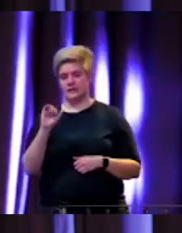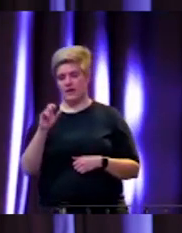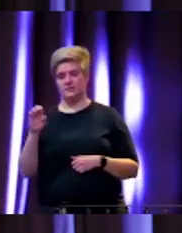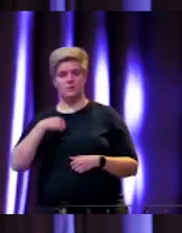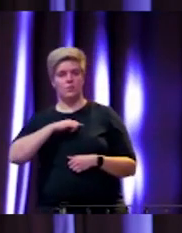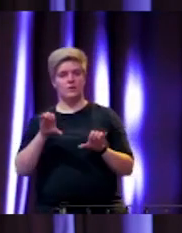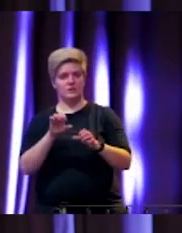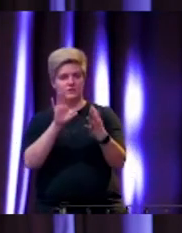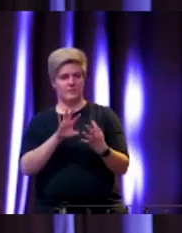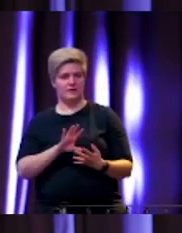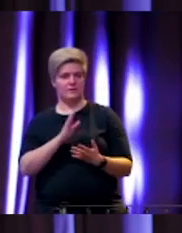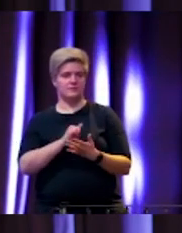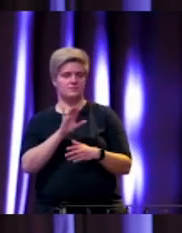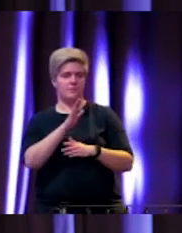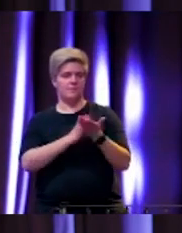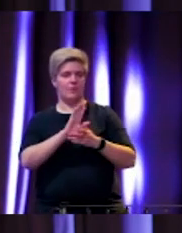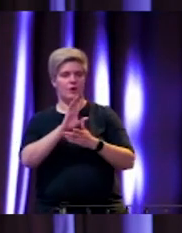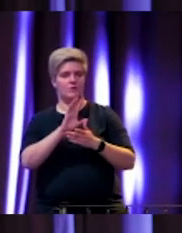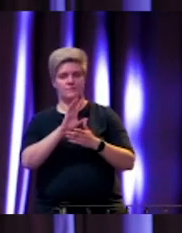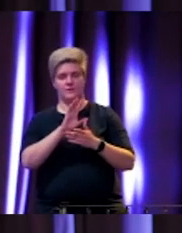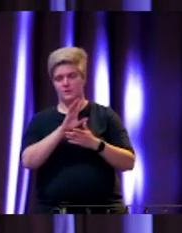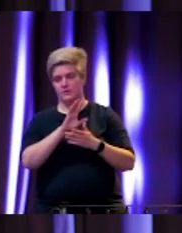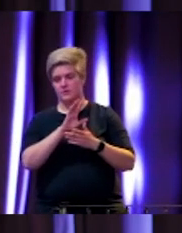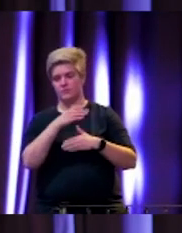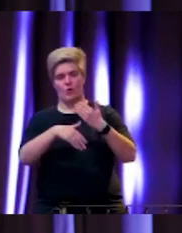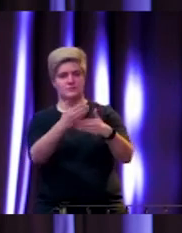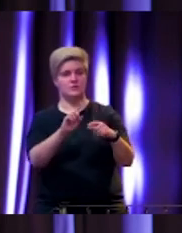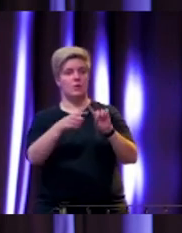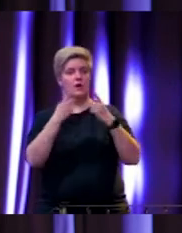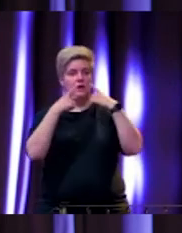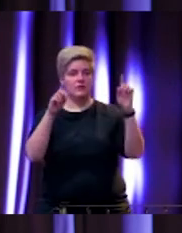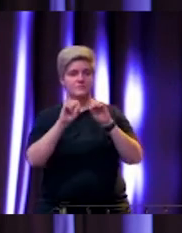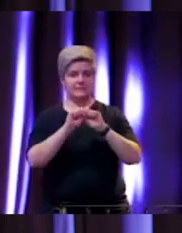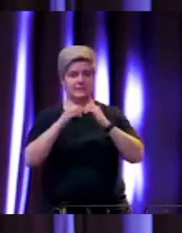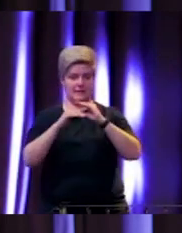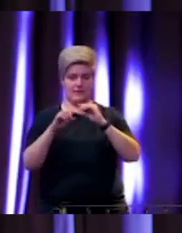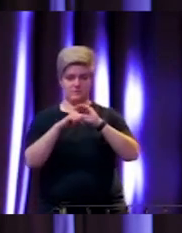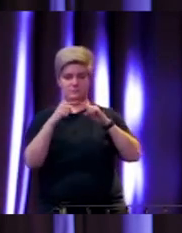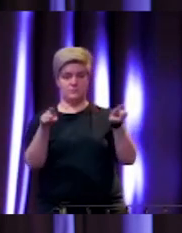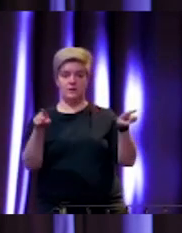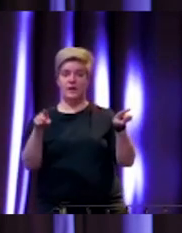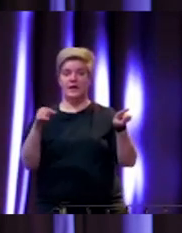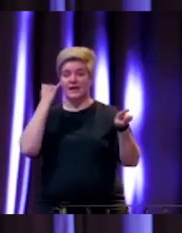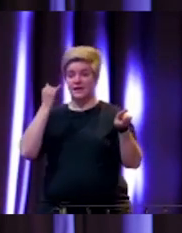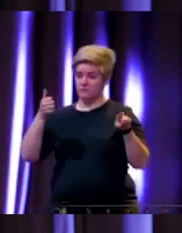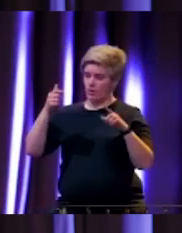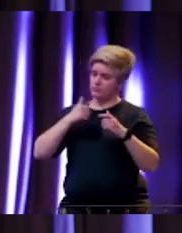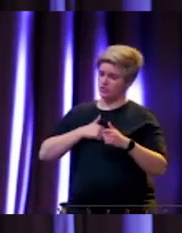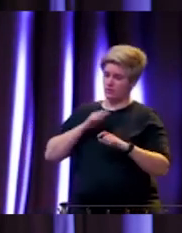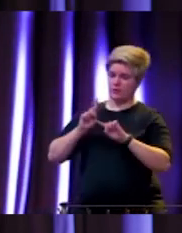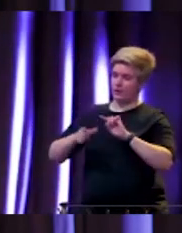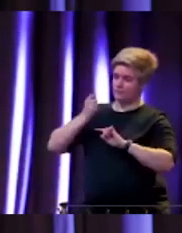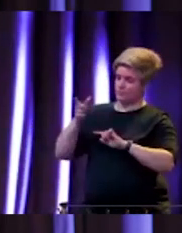So when declination emails go out, there's a line that says, if you want feedback about your application, contact